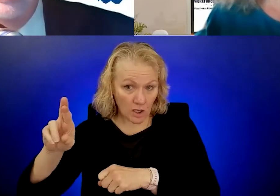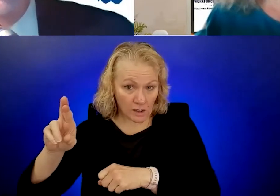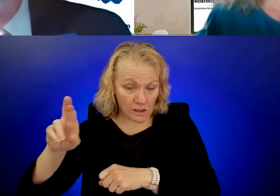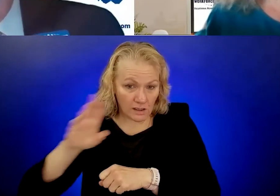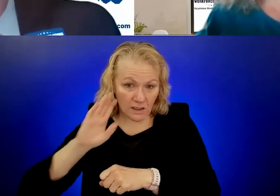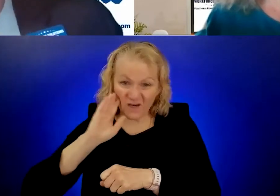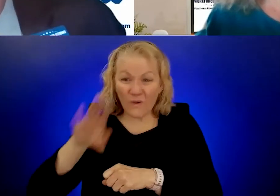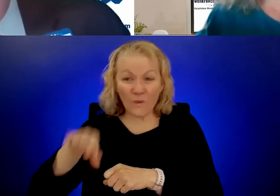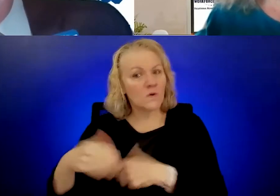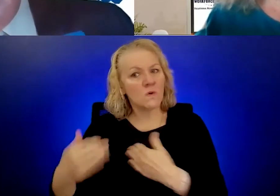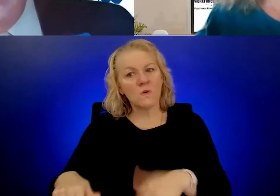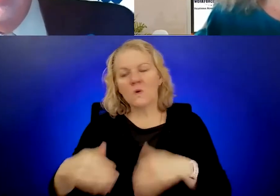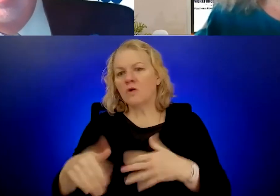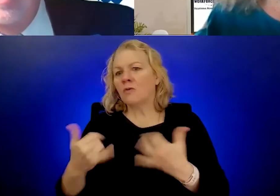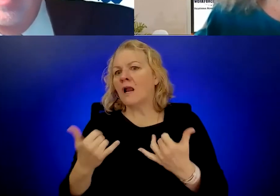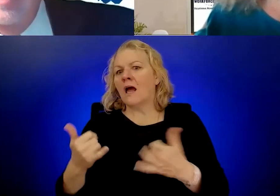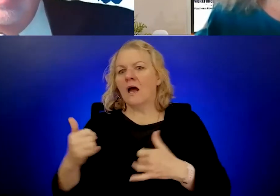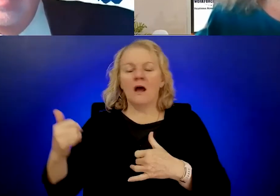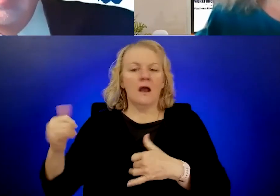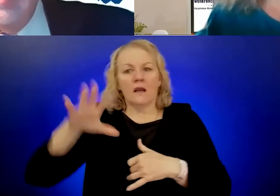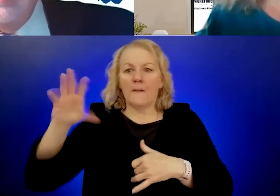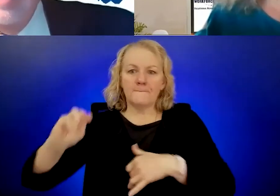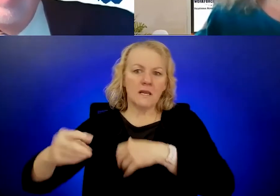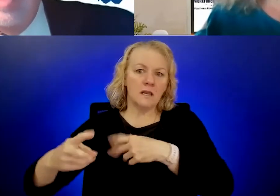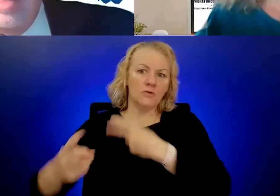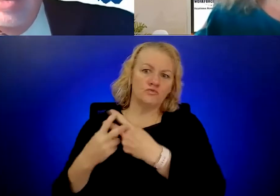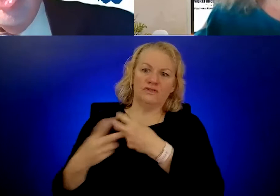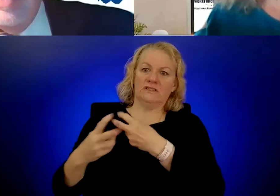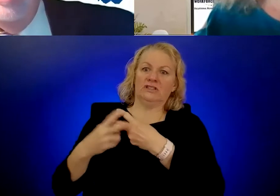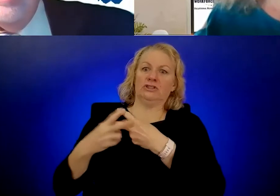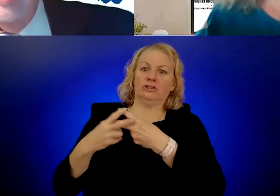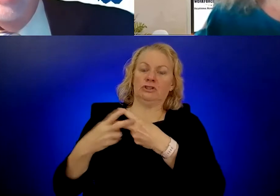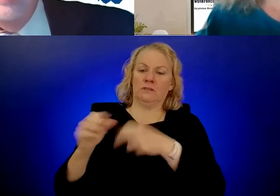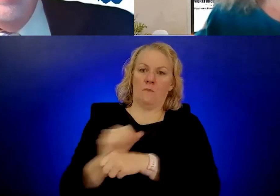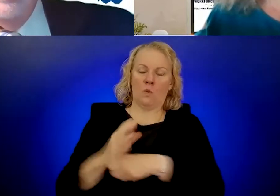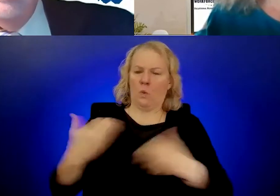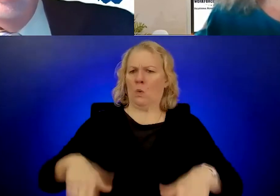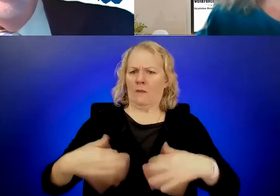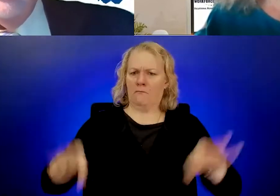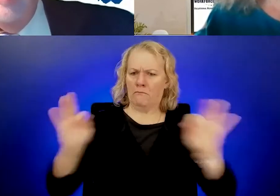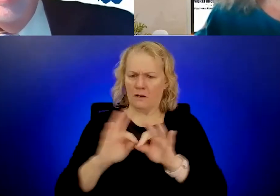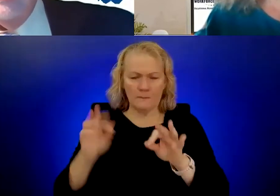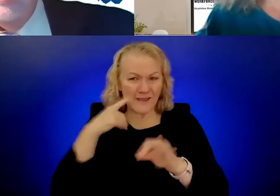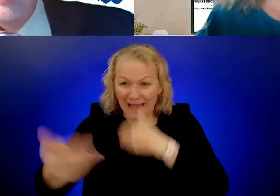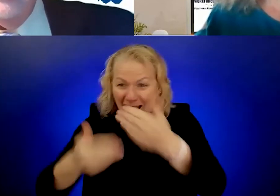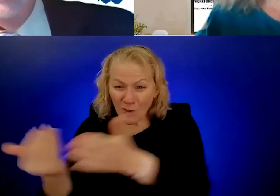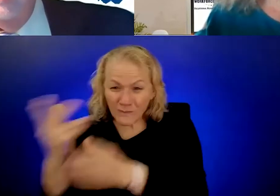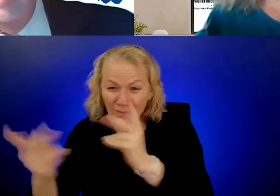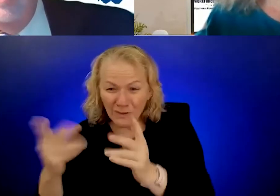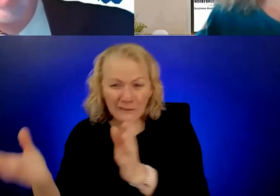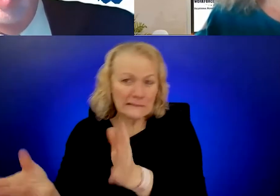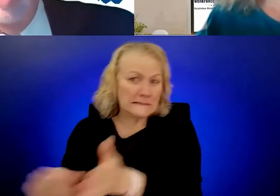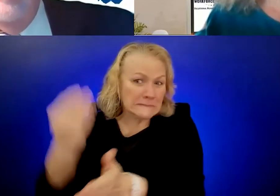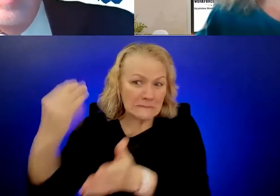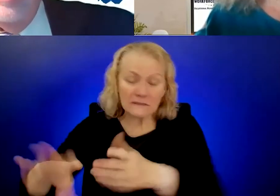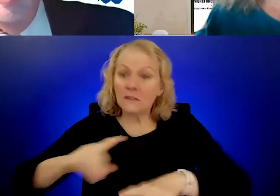retention has never been more important than it is today. And it is expensive to hire and train new talent, but you lose so much experience and